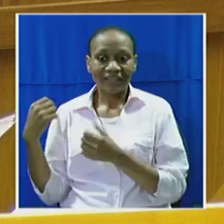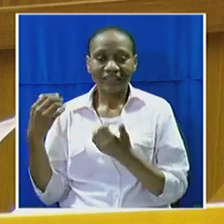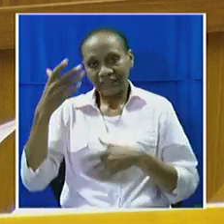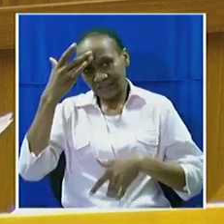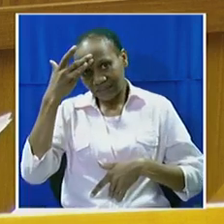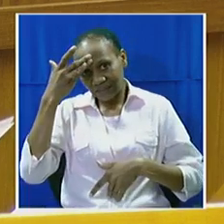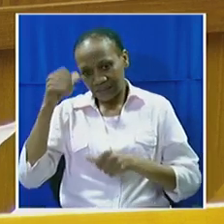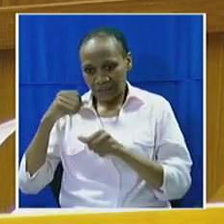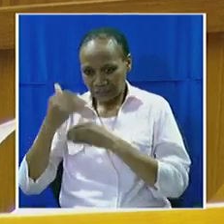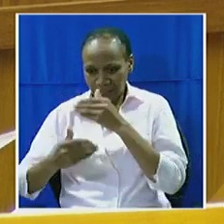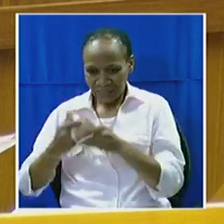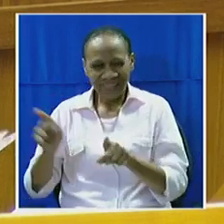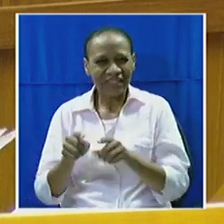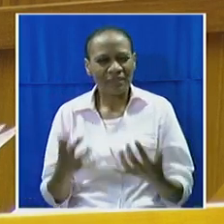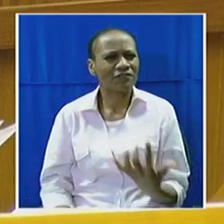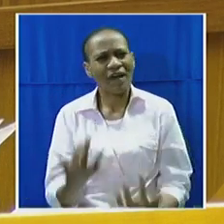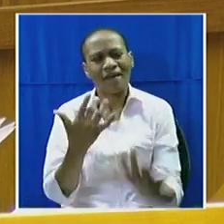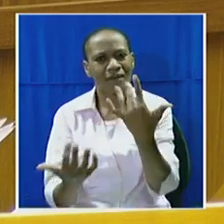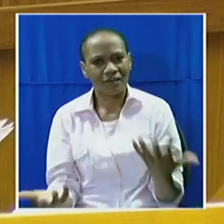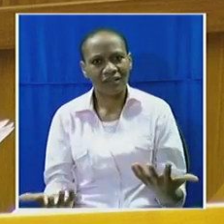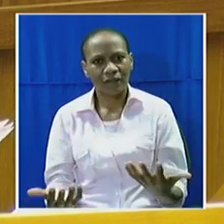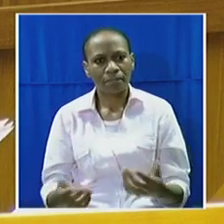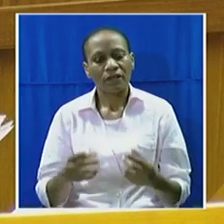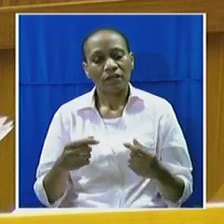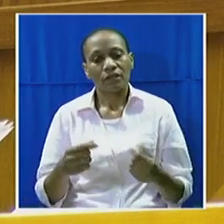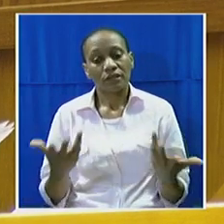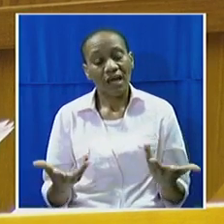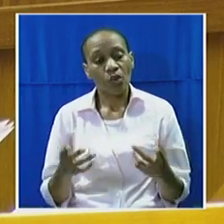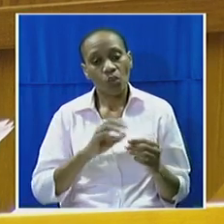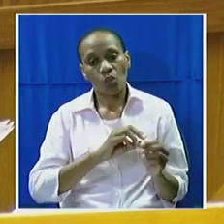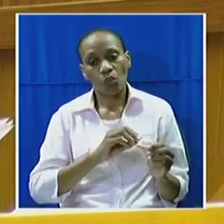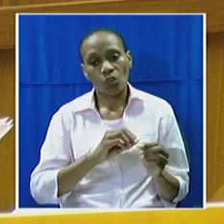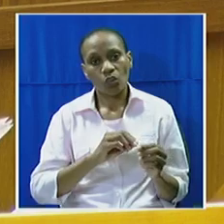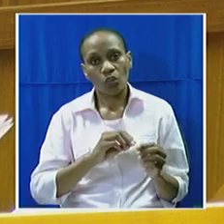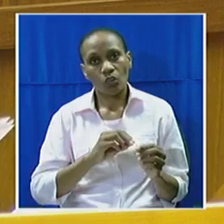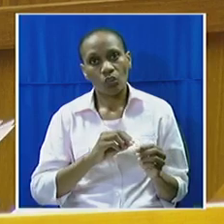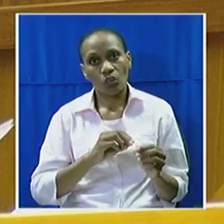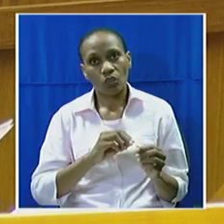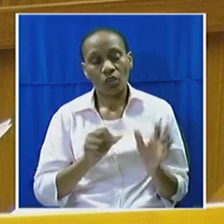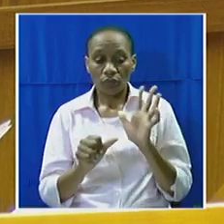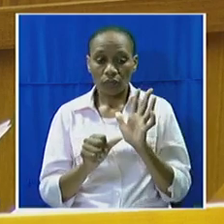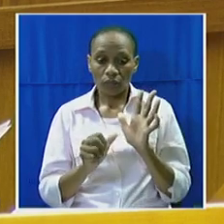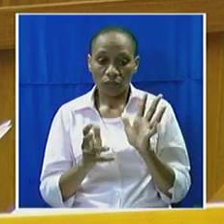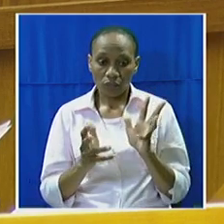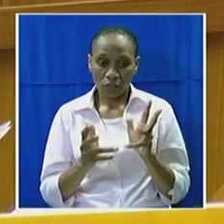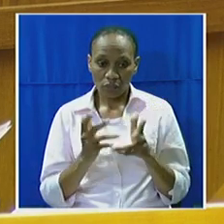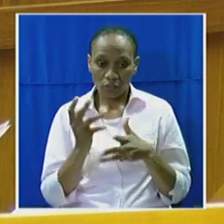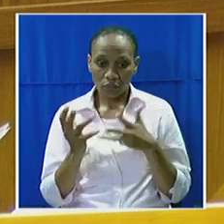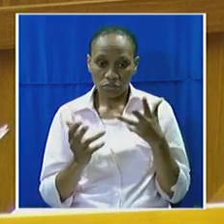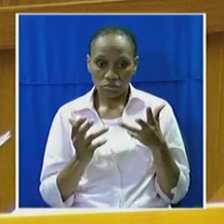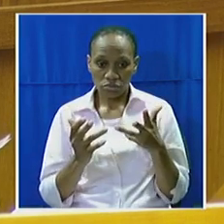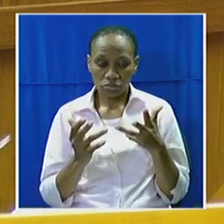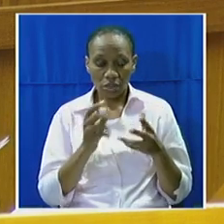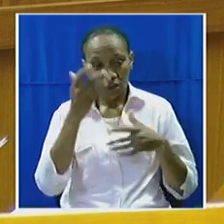Italy. Siba nengcindezi ke kakhulu lesifo kubantu aba very young, izinganeni, abantu abadala